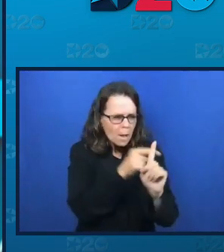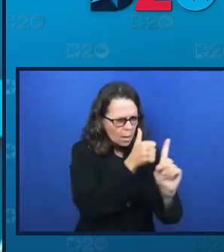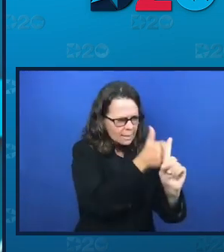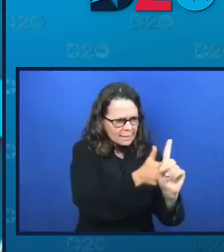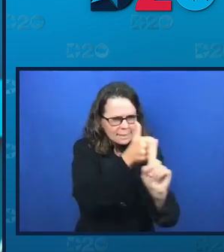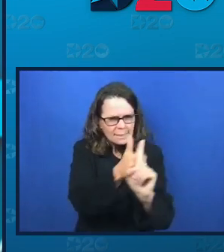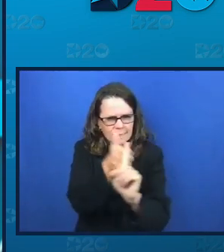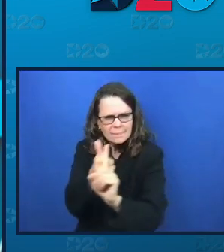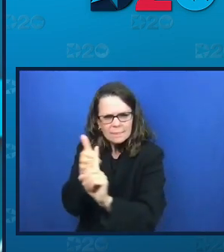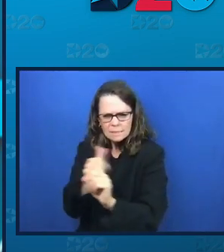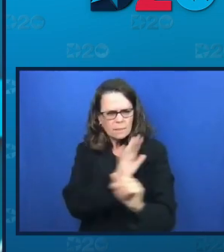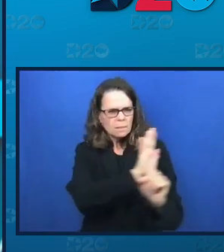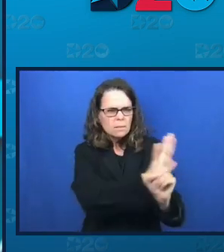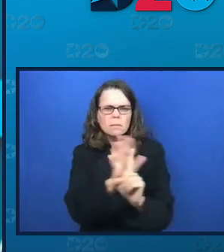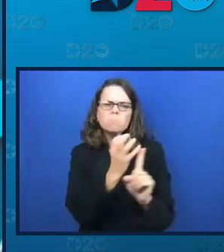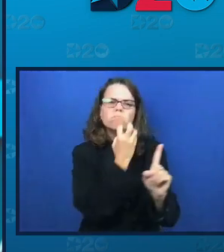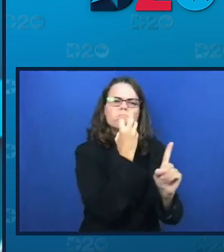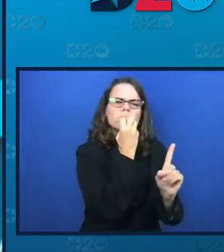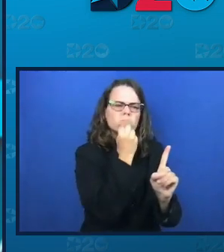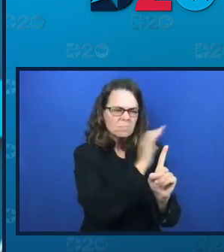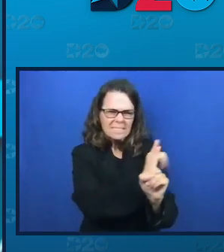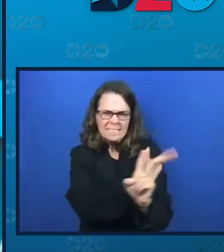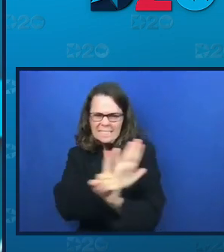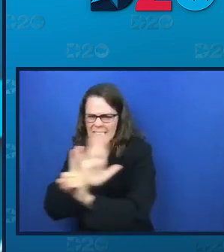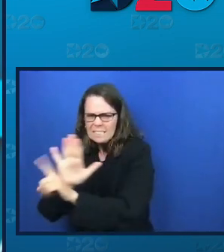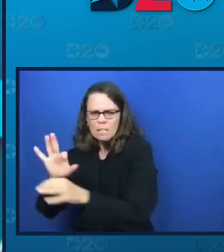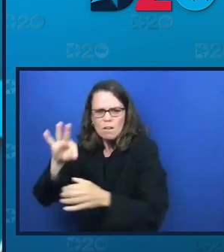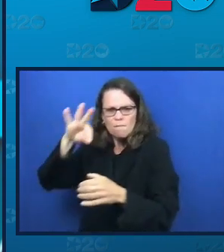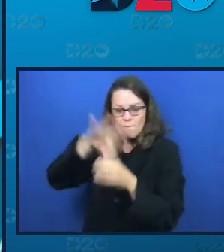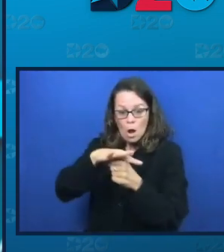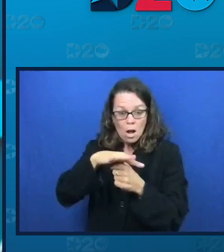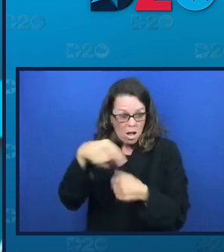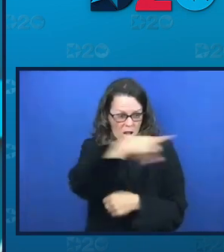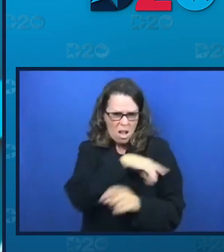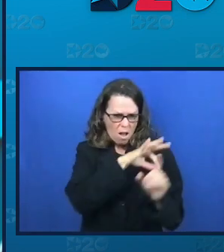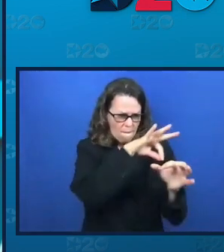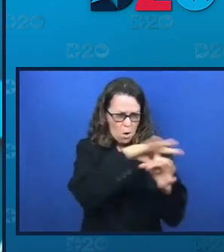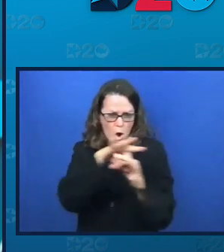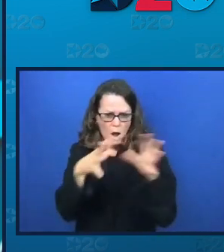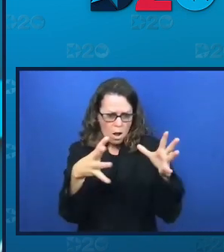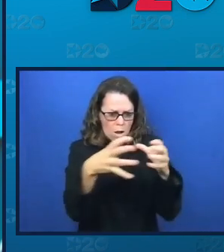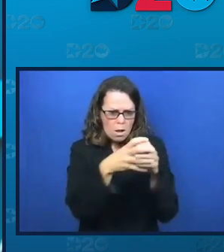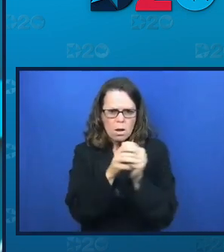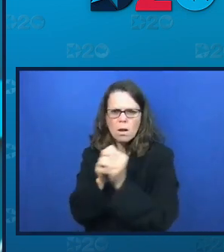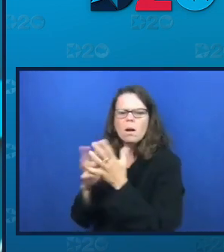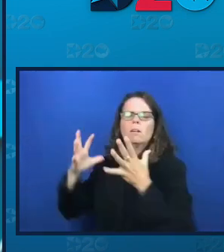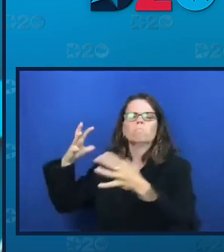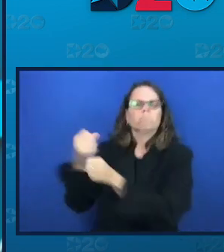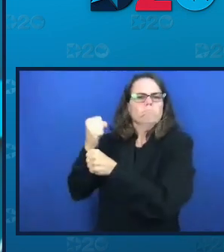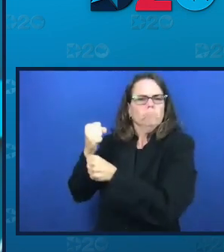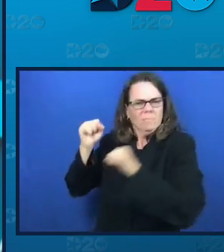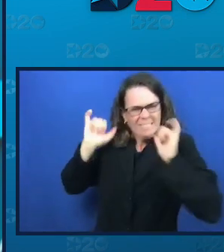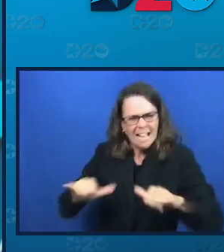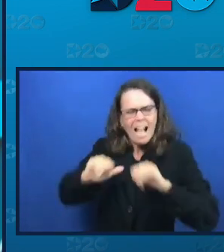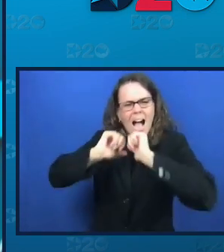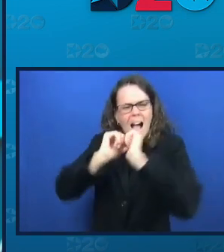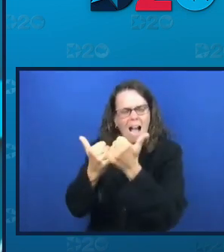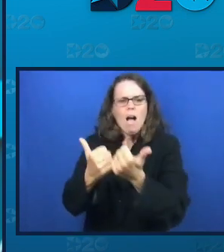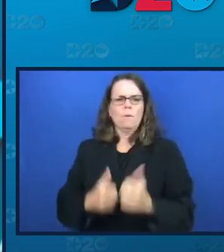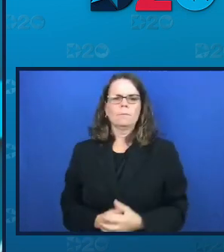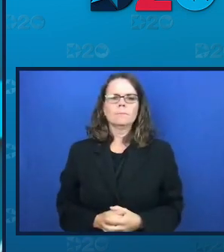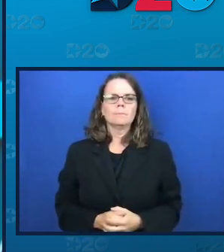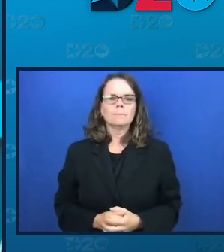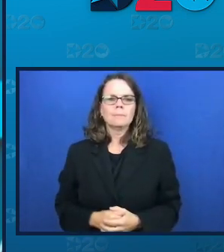up and down the ballot. That's how we make change. And when we can bring that kind of energy to the challenges our nation